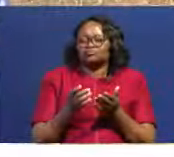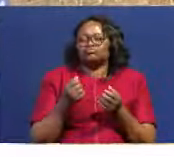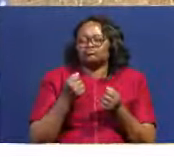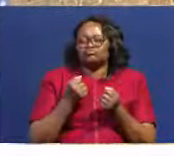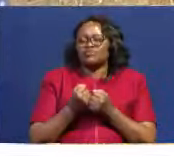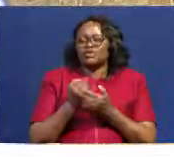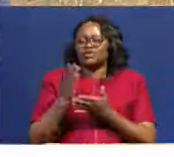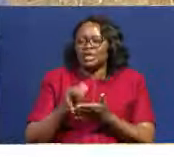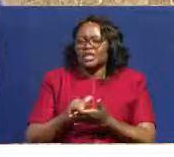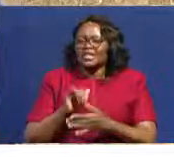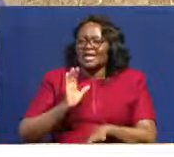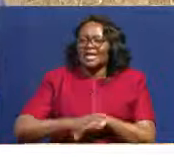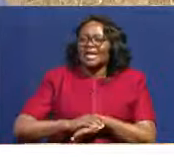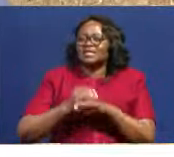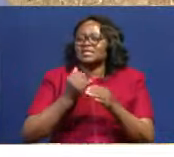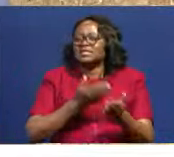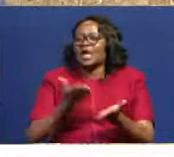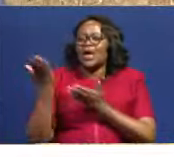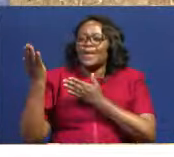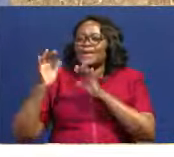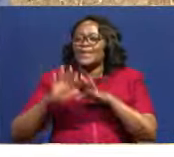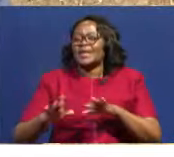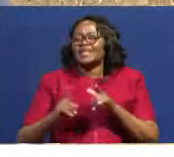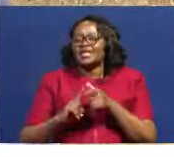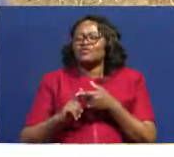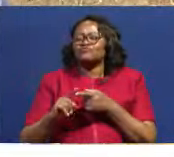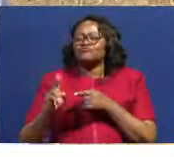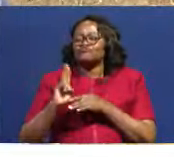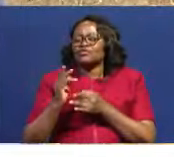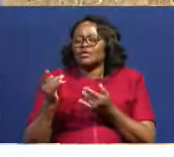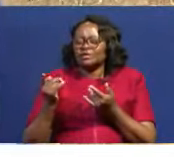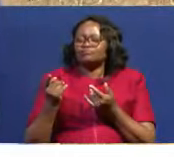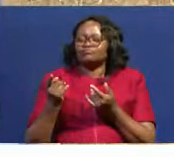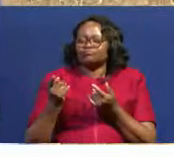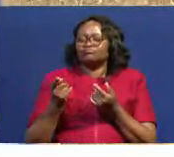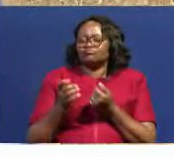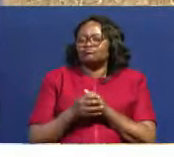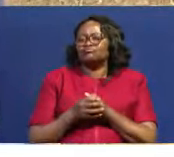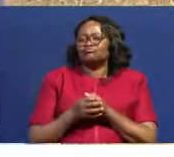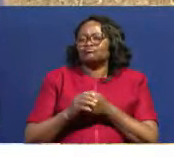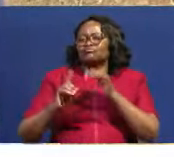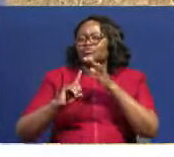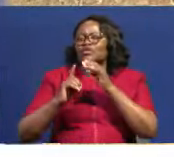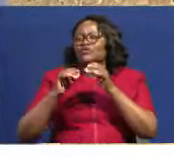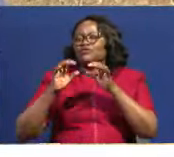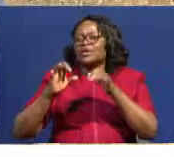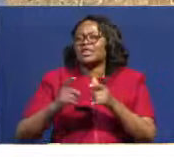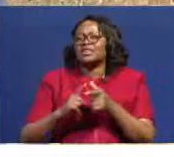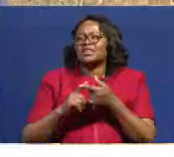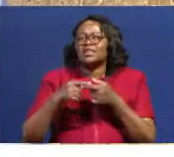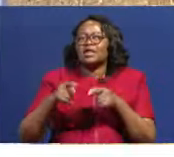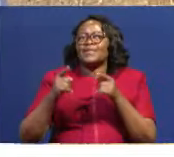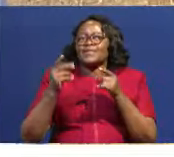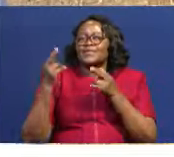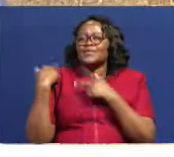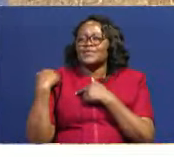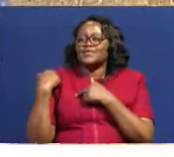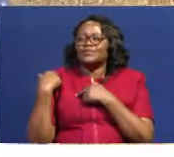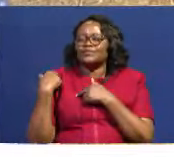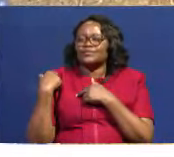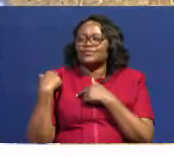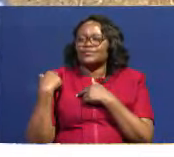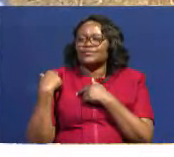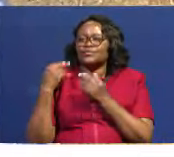sure even they get export market. So we also take advantage of the various agreements which have been signed by the Ministry of Trade. So, and also they're the ones also in charge of the